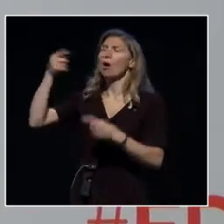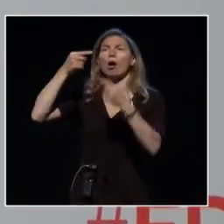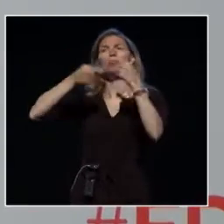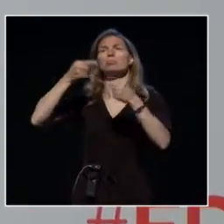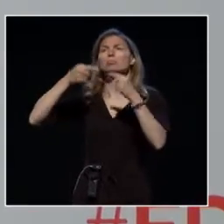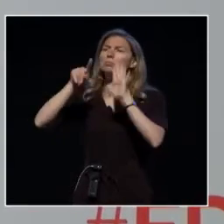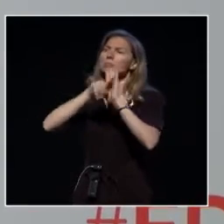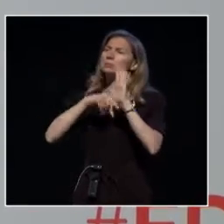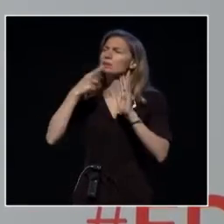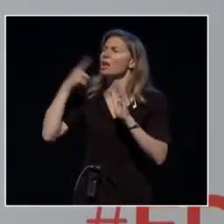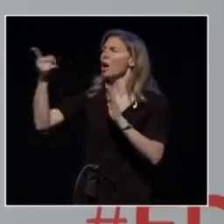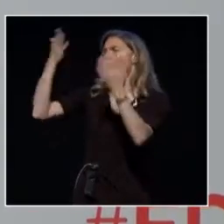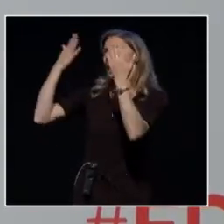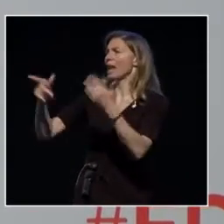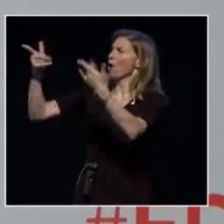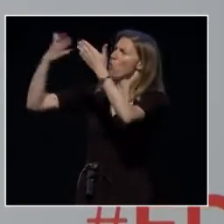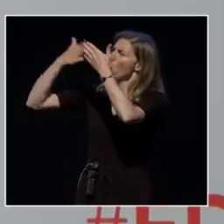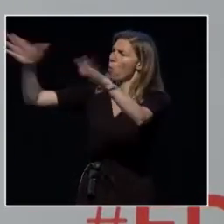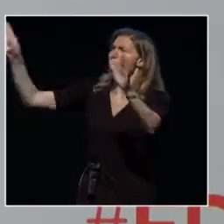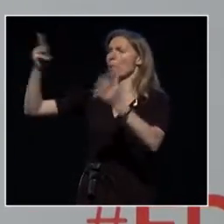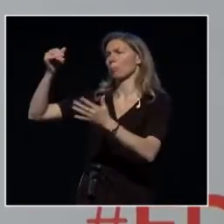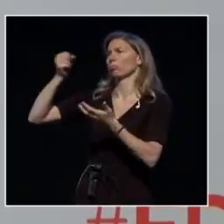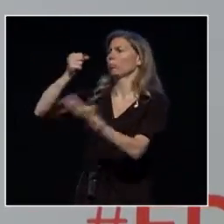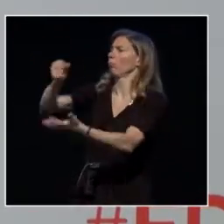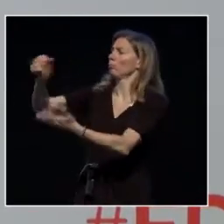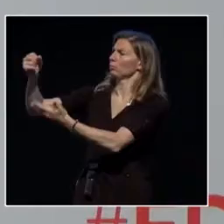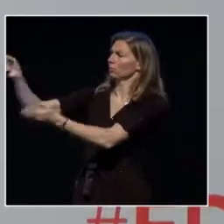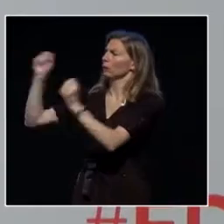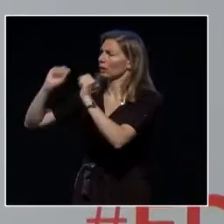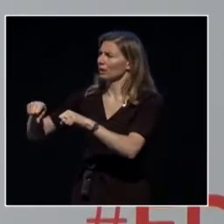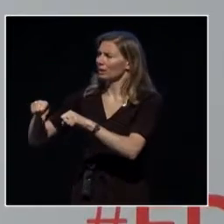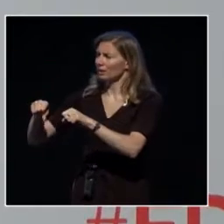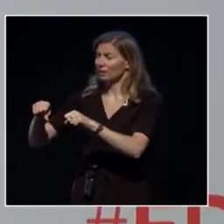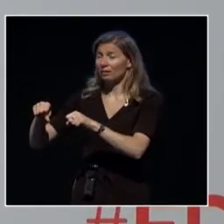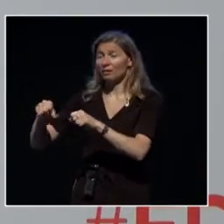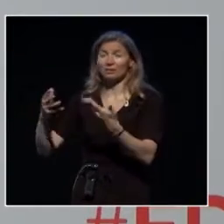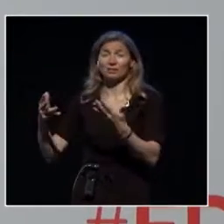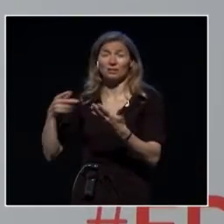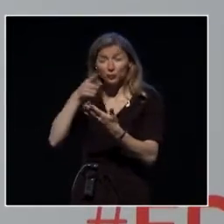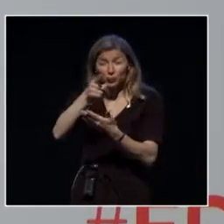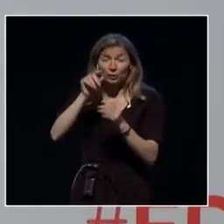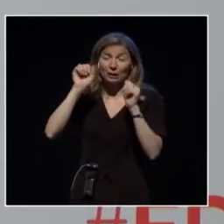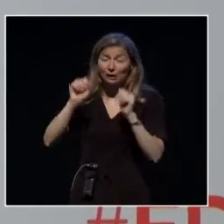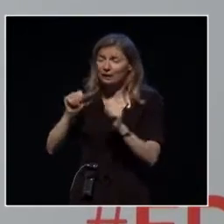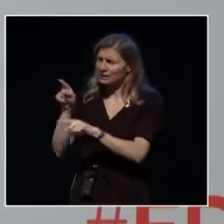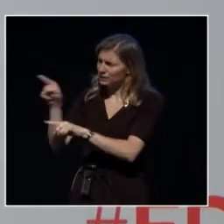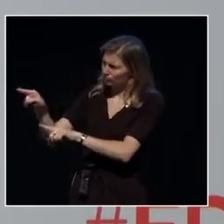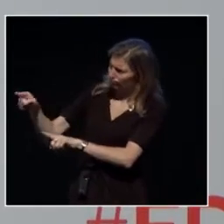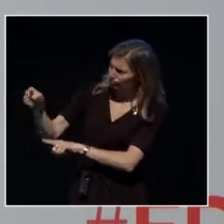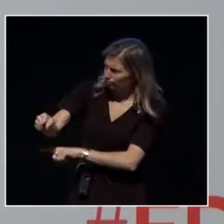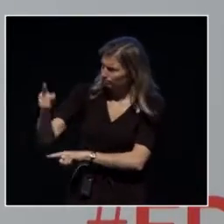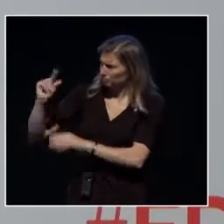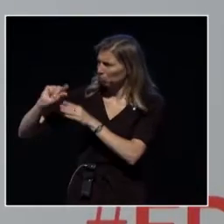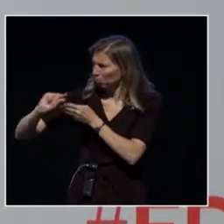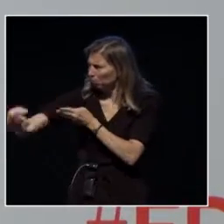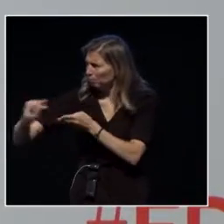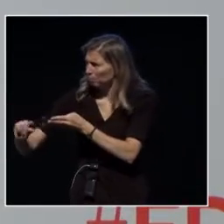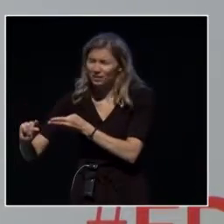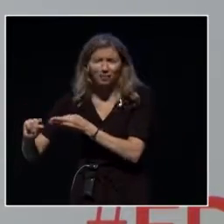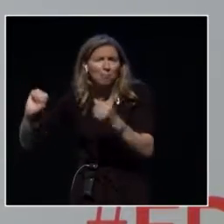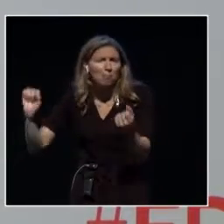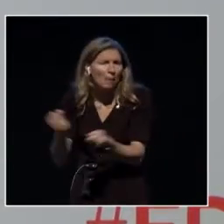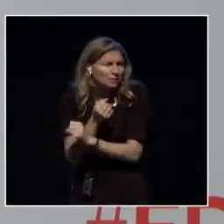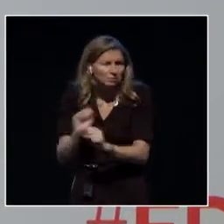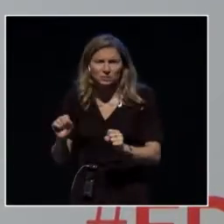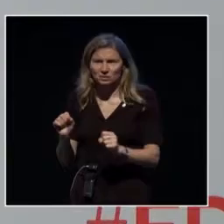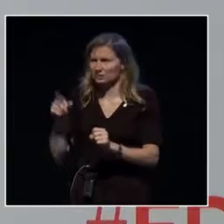door for all the banks to do that. You can force the bank, the super tankers, you can force them to do that, but they cannot function it because that's not the way it